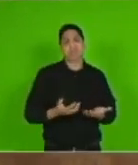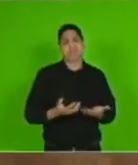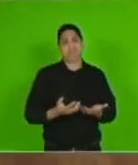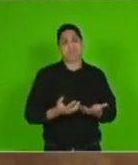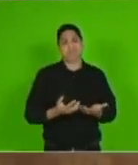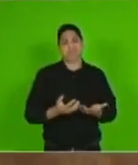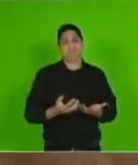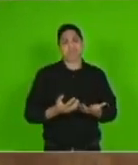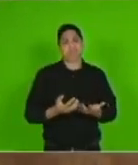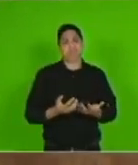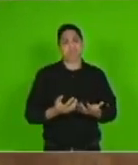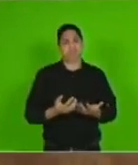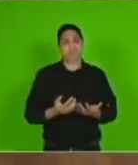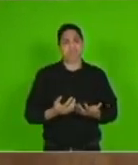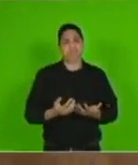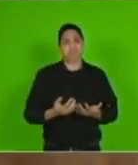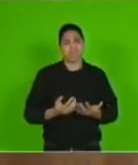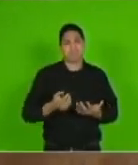My brethren,